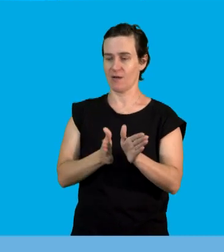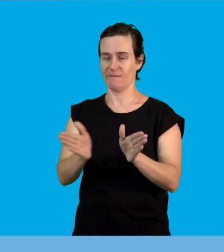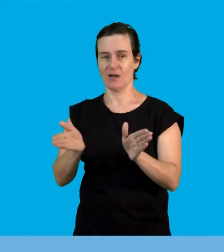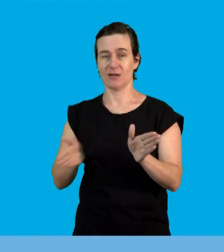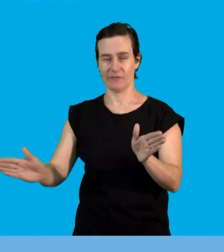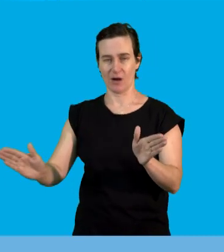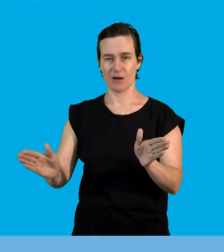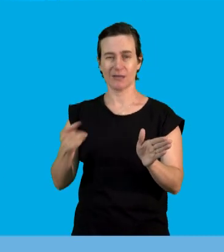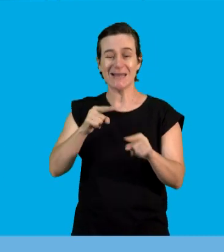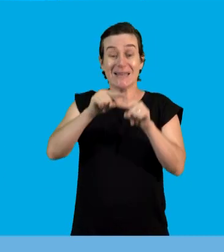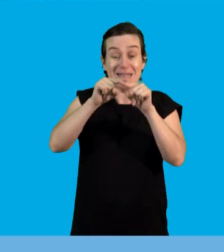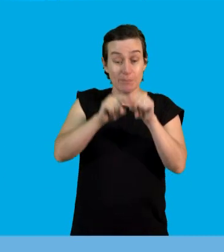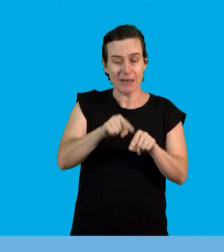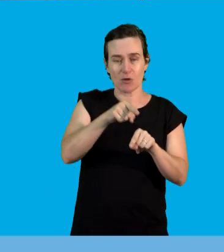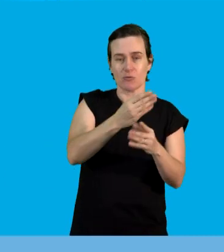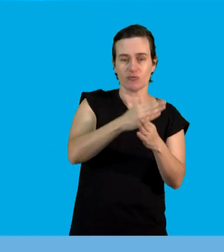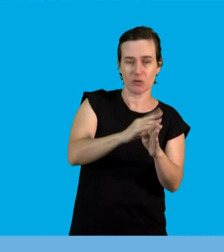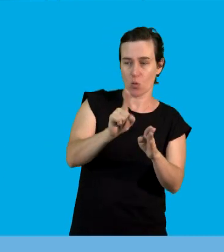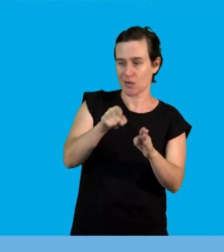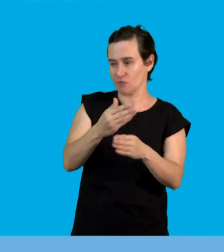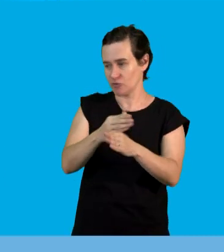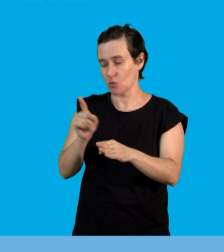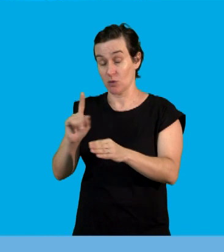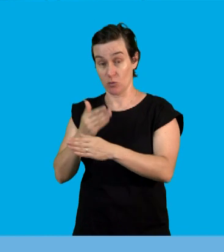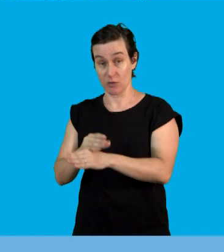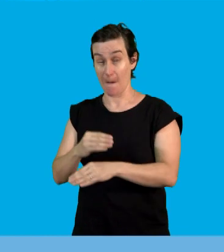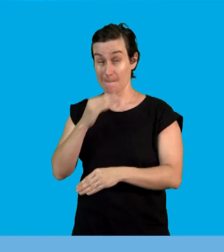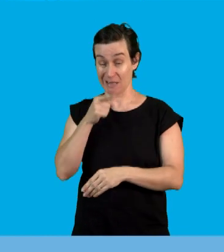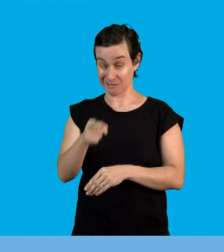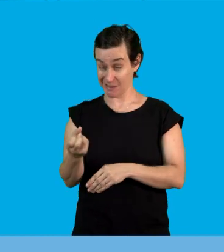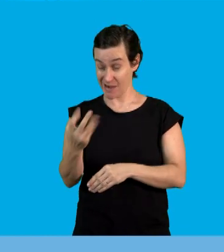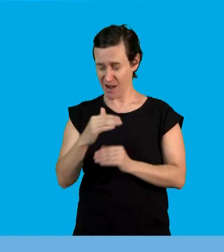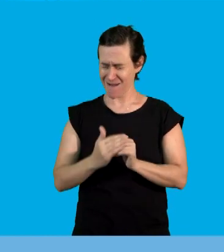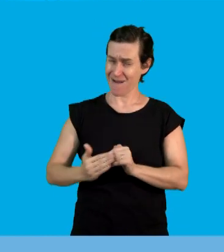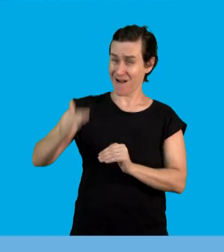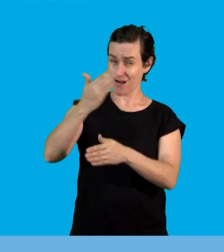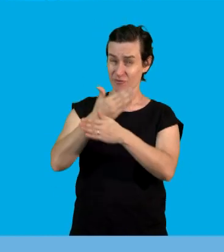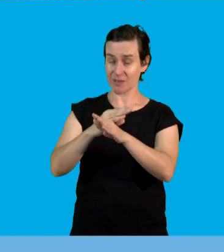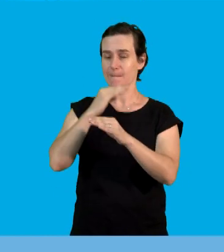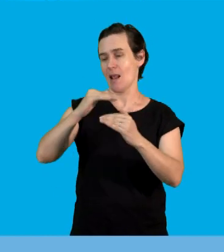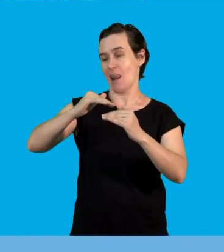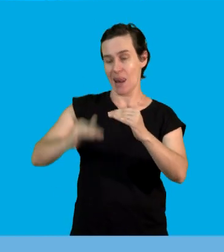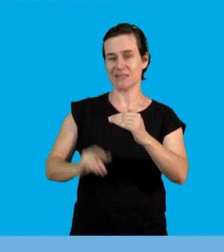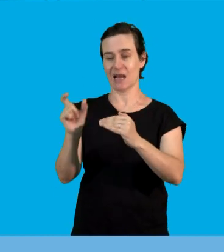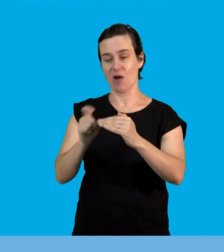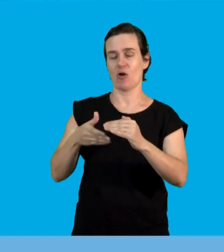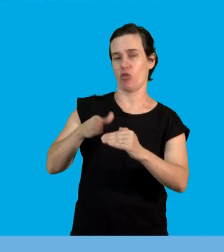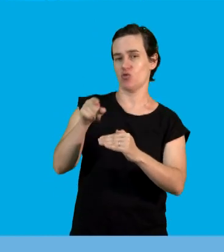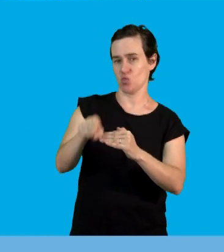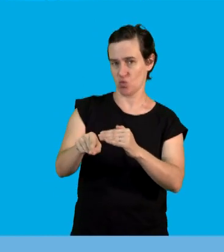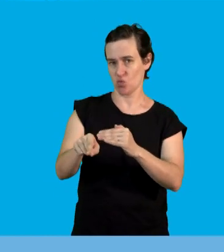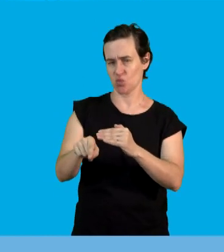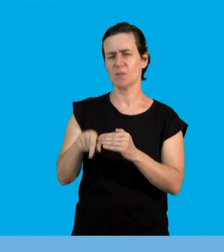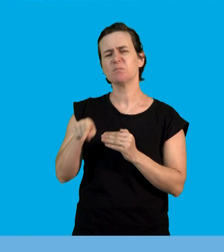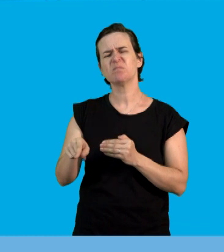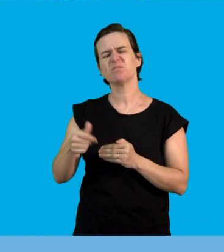divides proportionally. The resistance, or the resistor with the highest resistance, will receive less current. So now, what